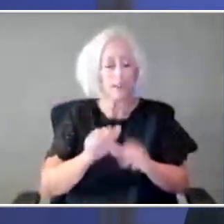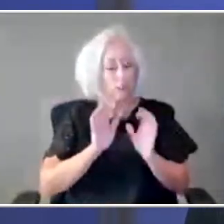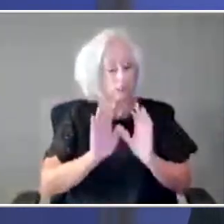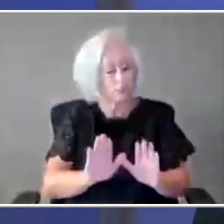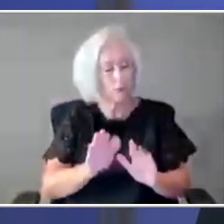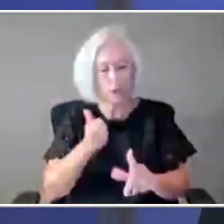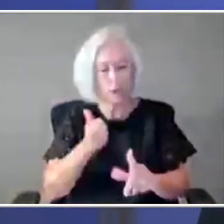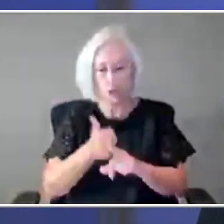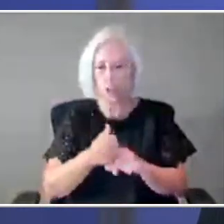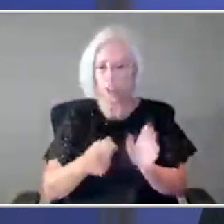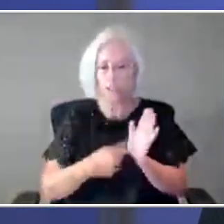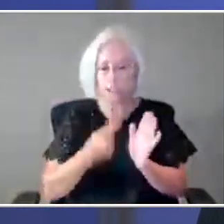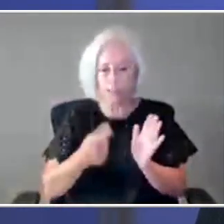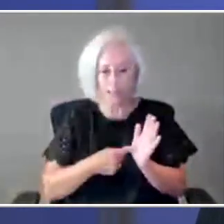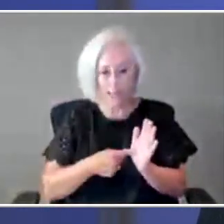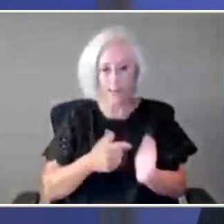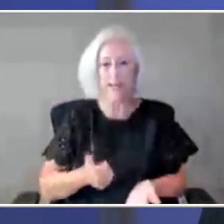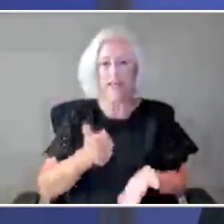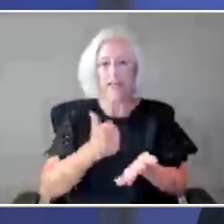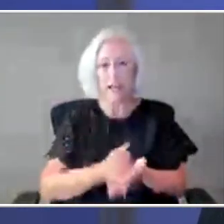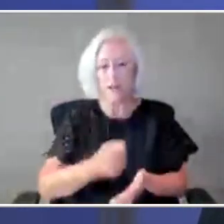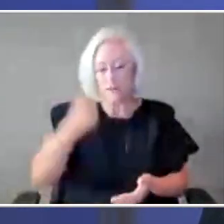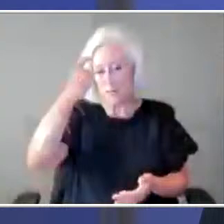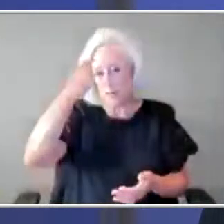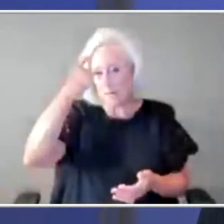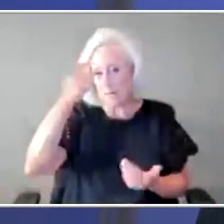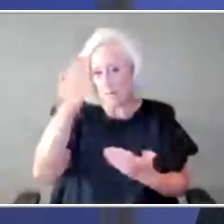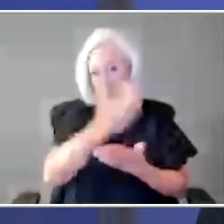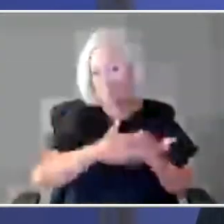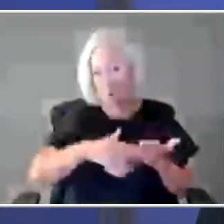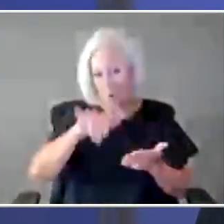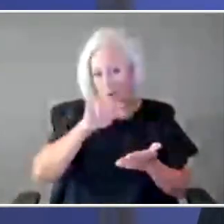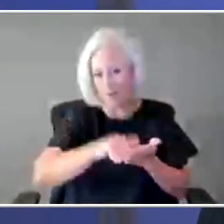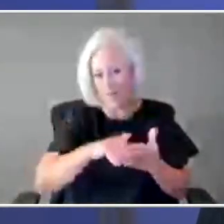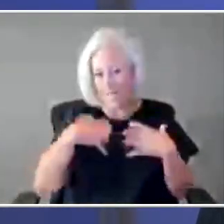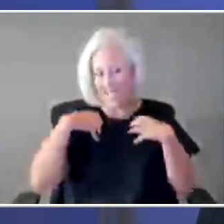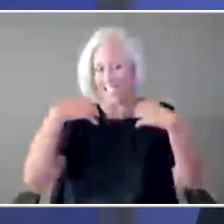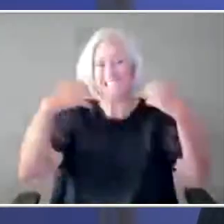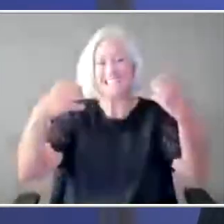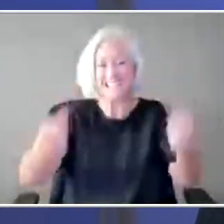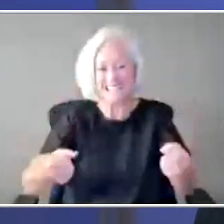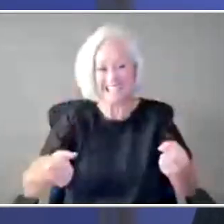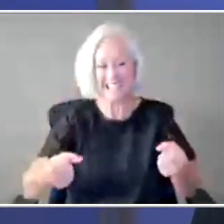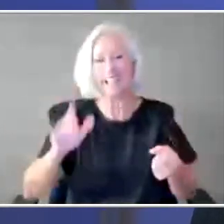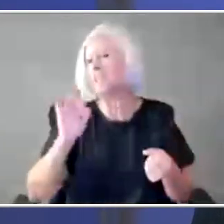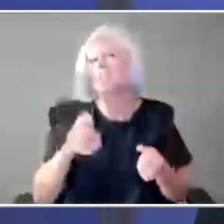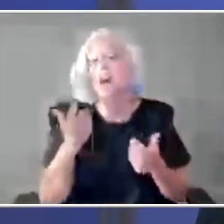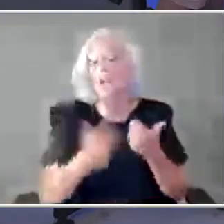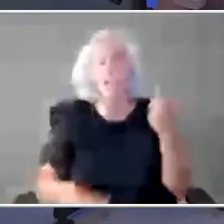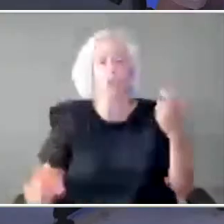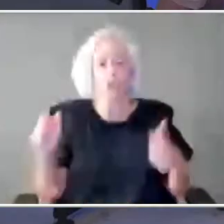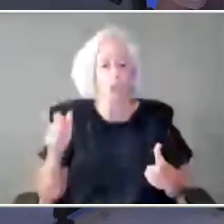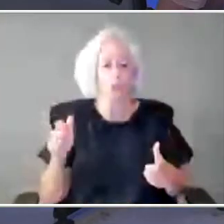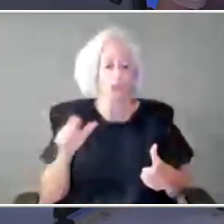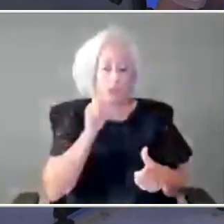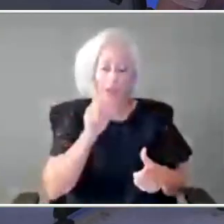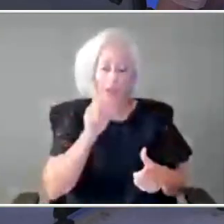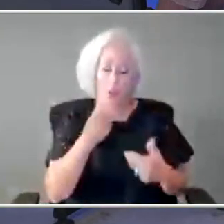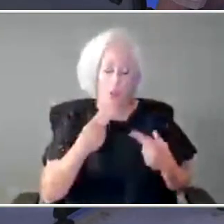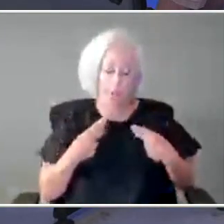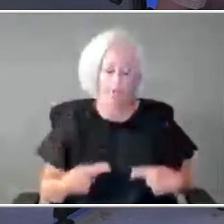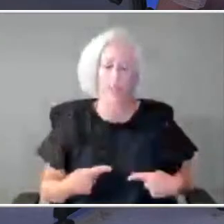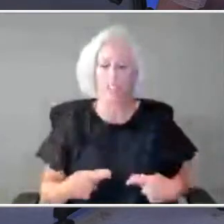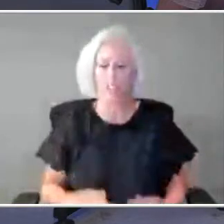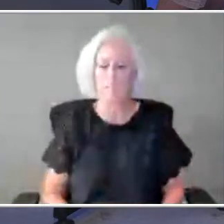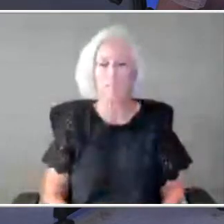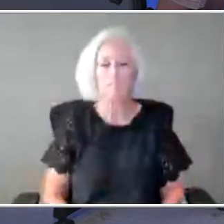do, because it helps the mental part of healing, which is huge. It's not just physical. It's both. You're